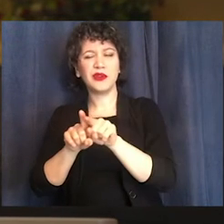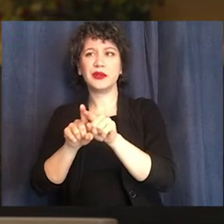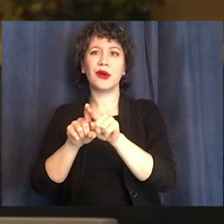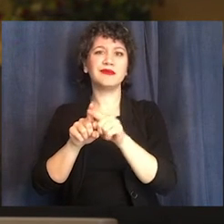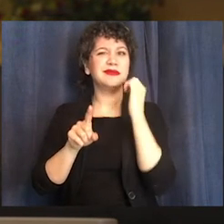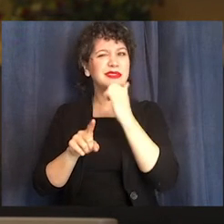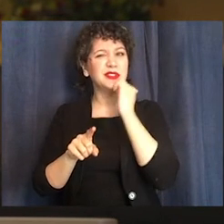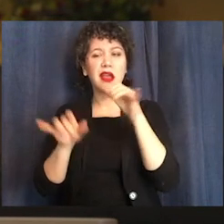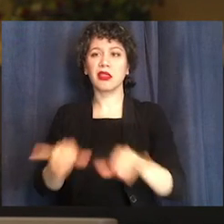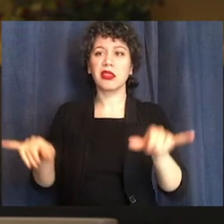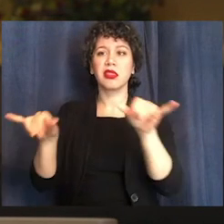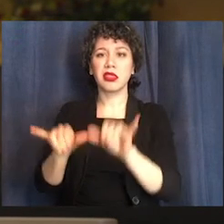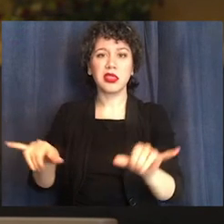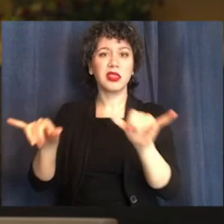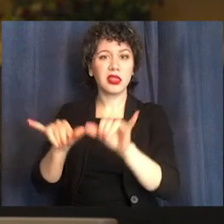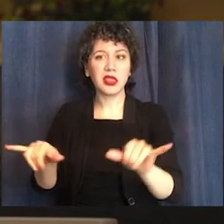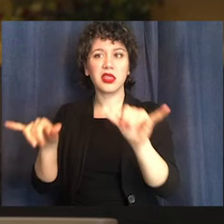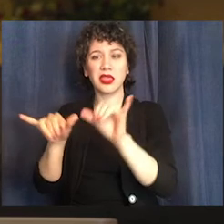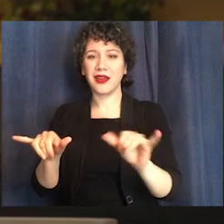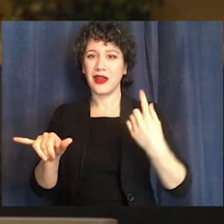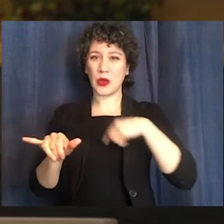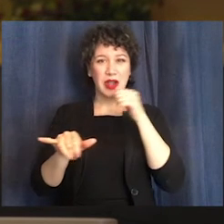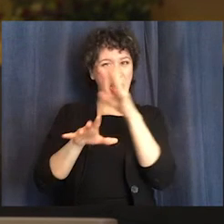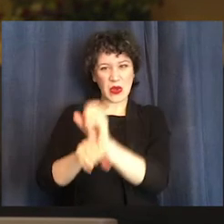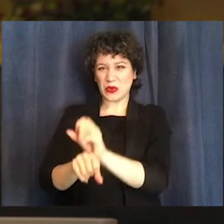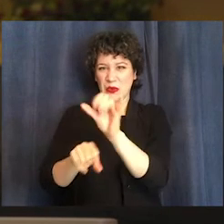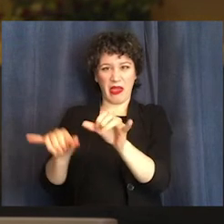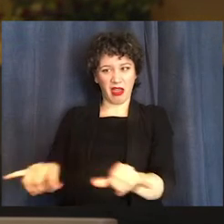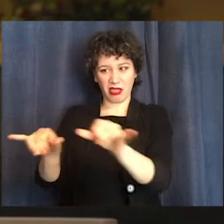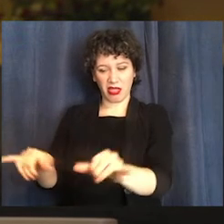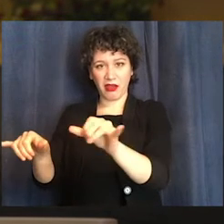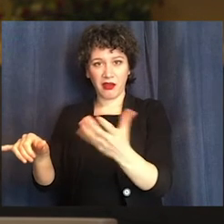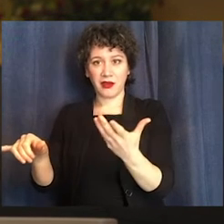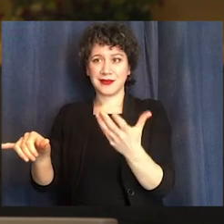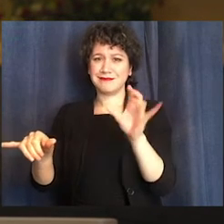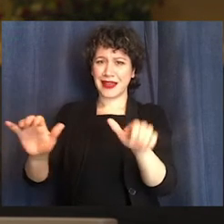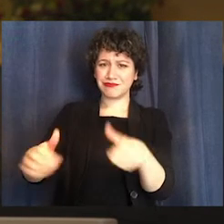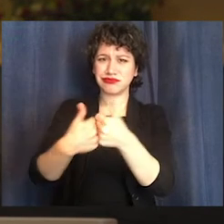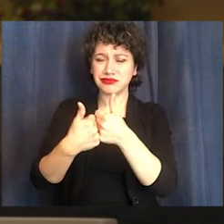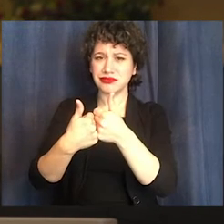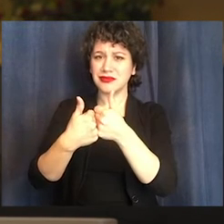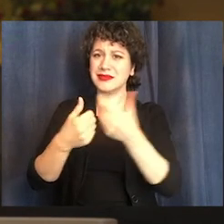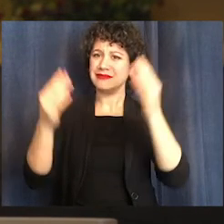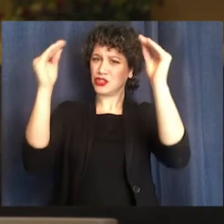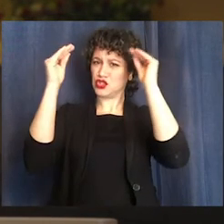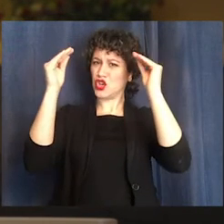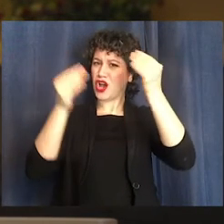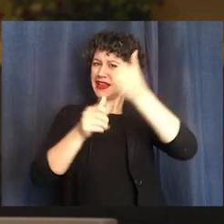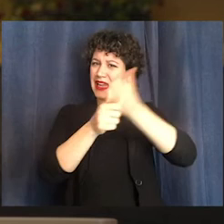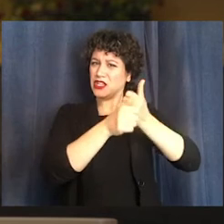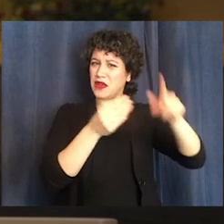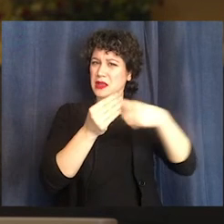monotony that few of us are used to. The adversity of this situation has taught each of us more about ourselves.